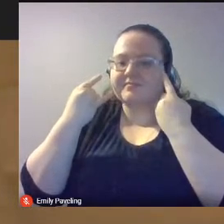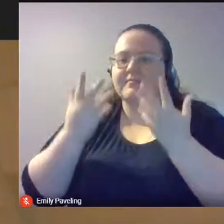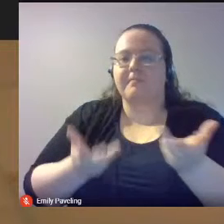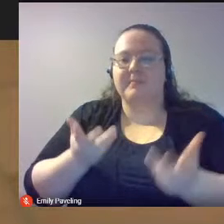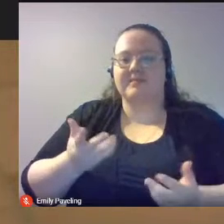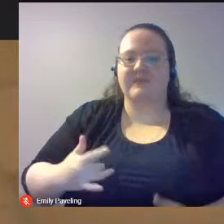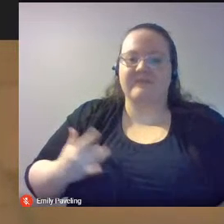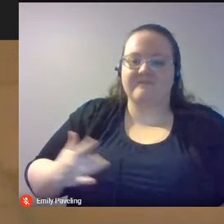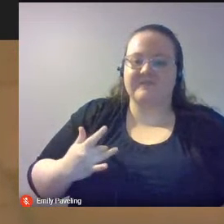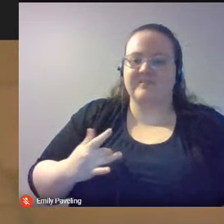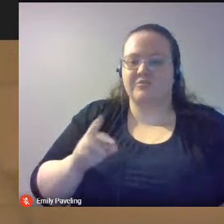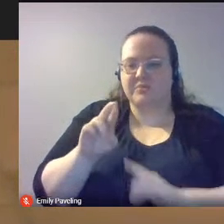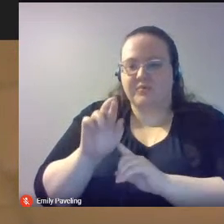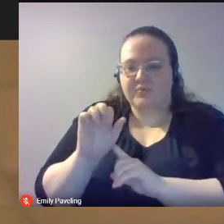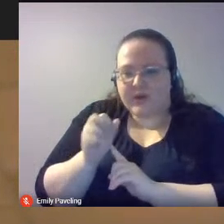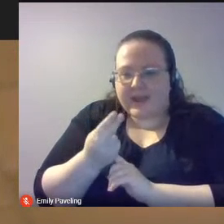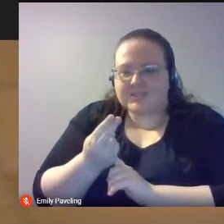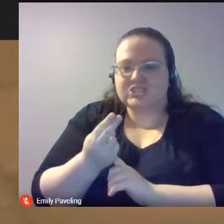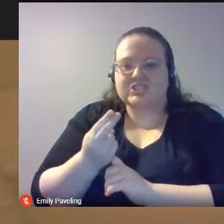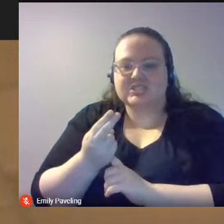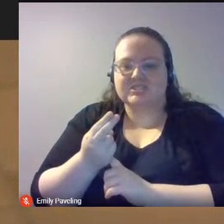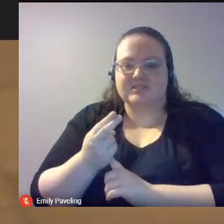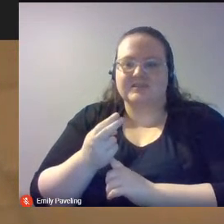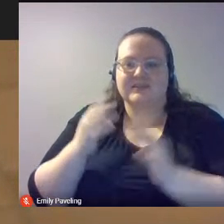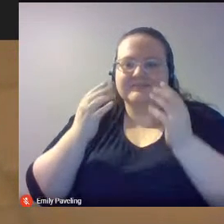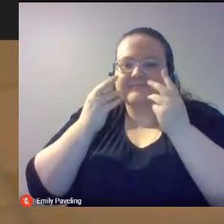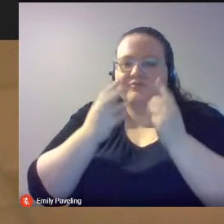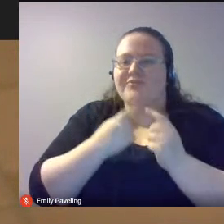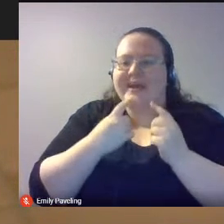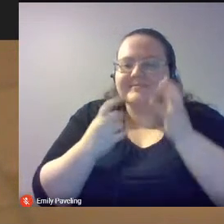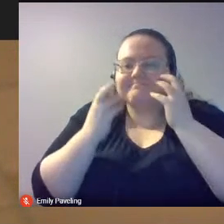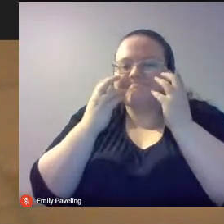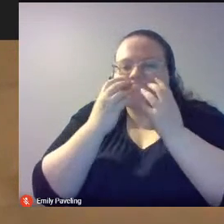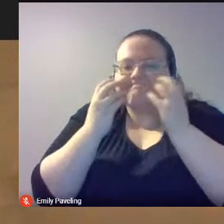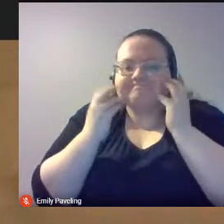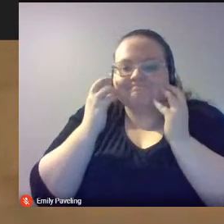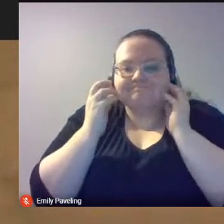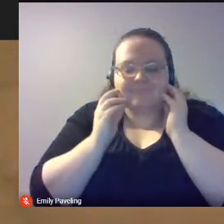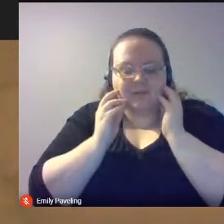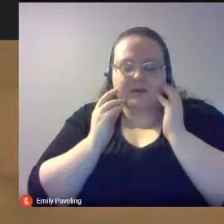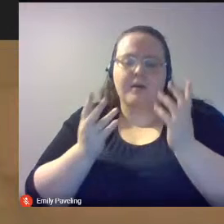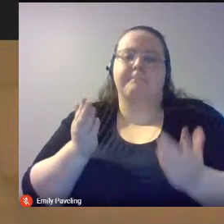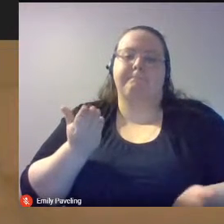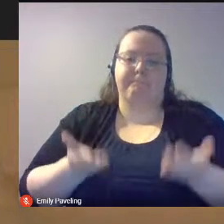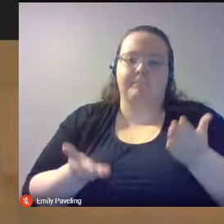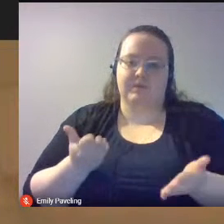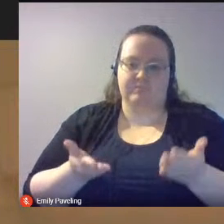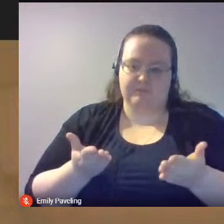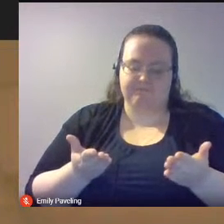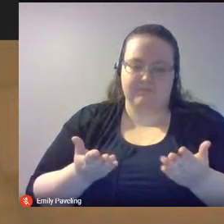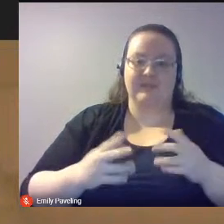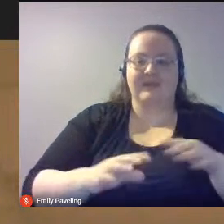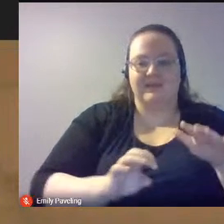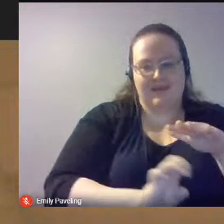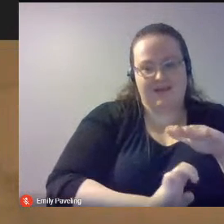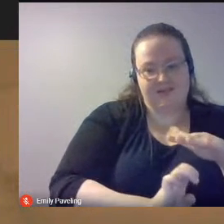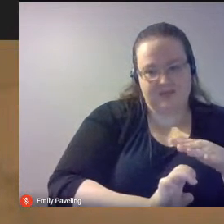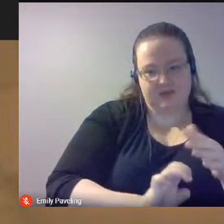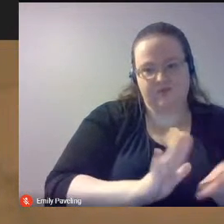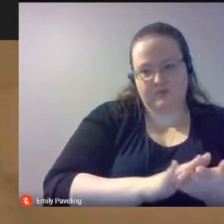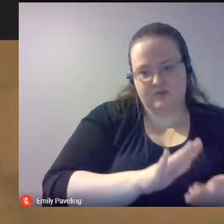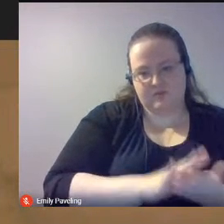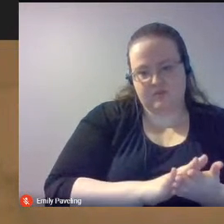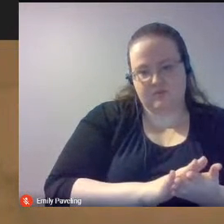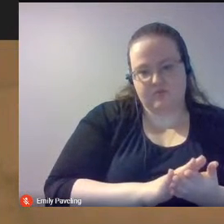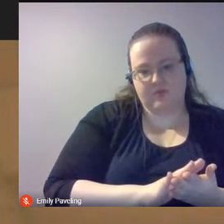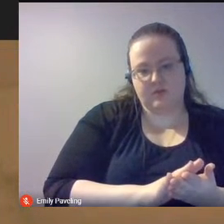skin lesions, rashes, and acne in some people. And certainly in younger age groups, there is the potential risk